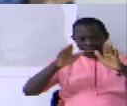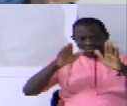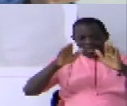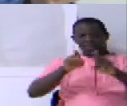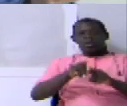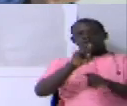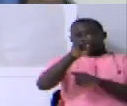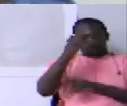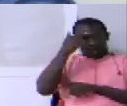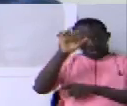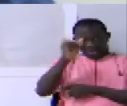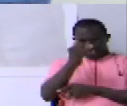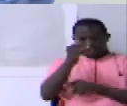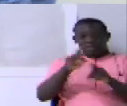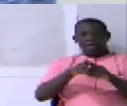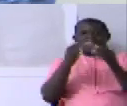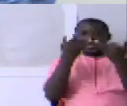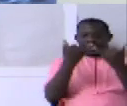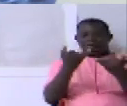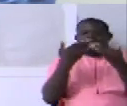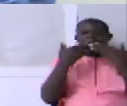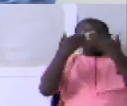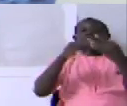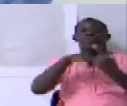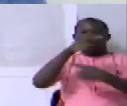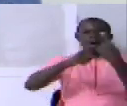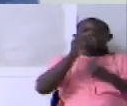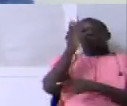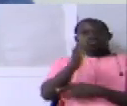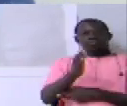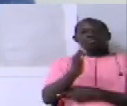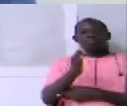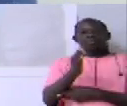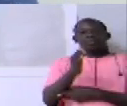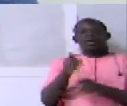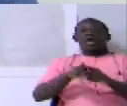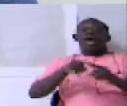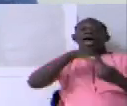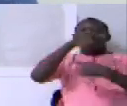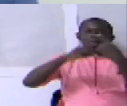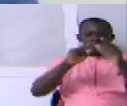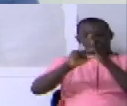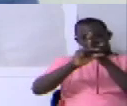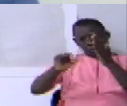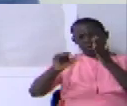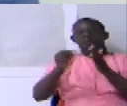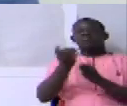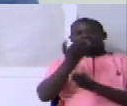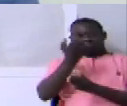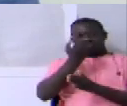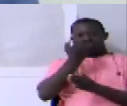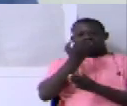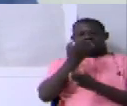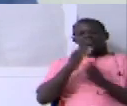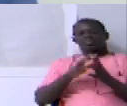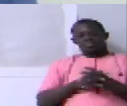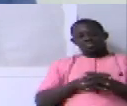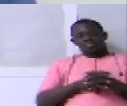You agree? Yes, sir. So tell us the truth about the quality of the food. Don't